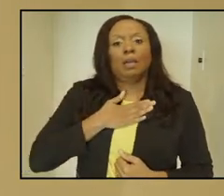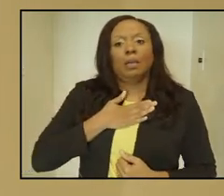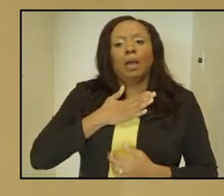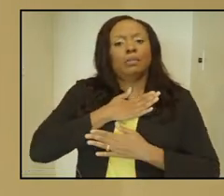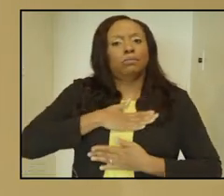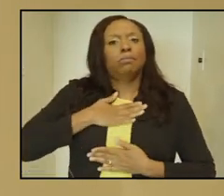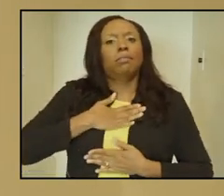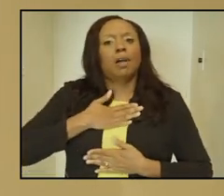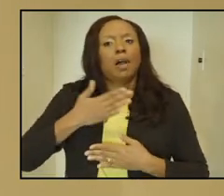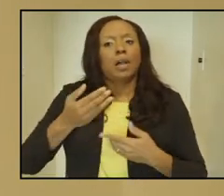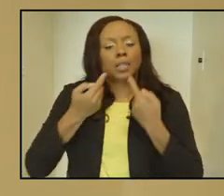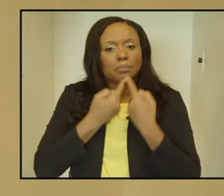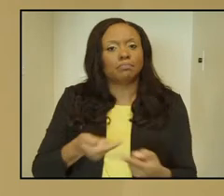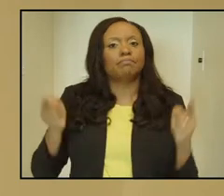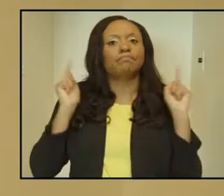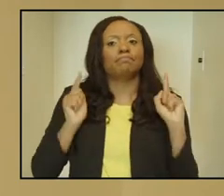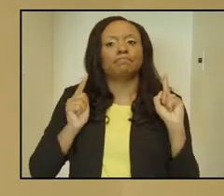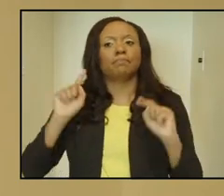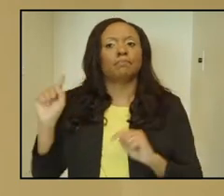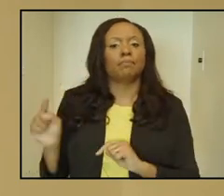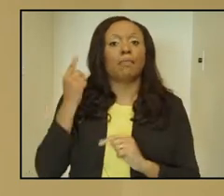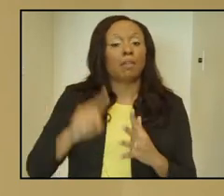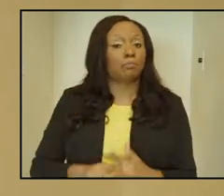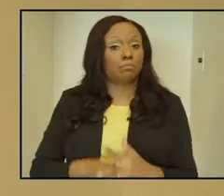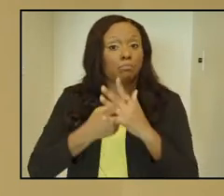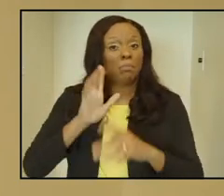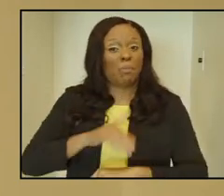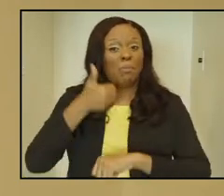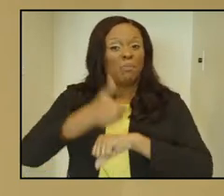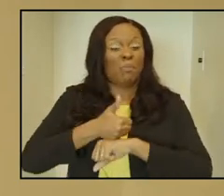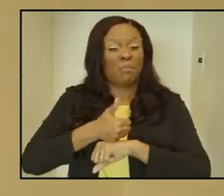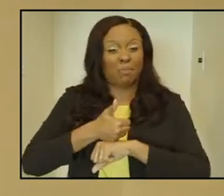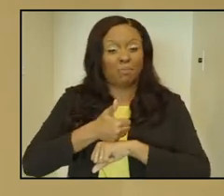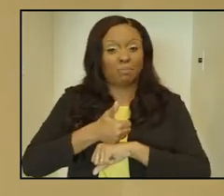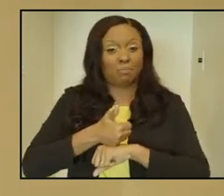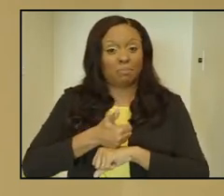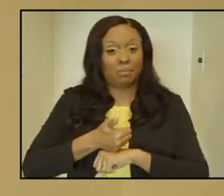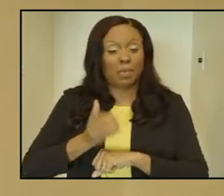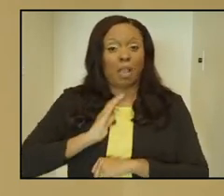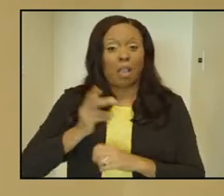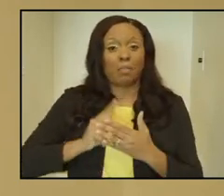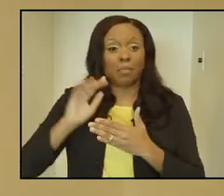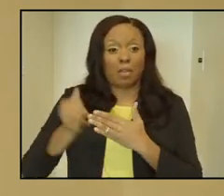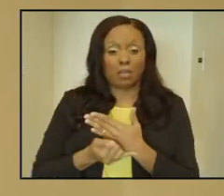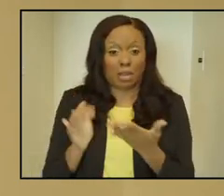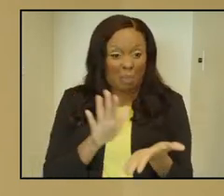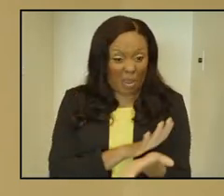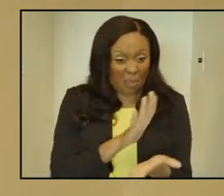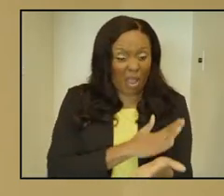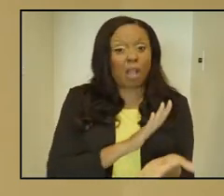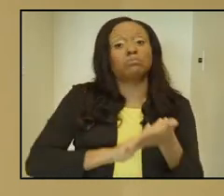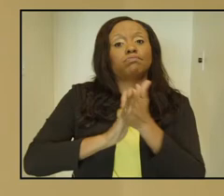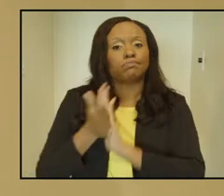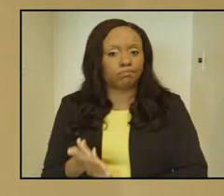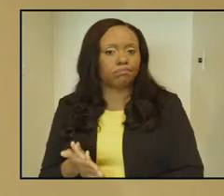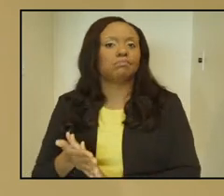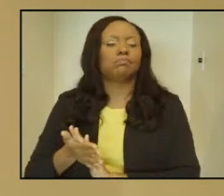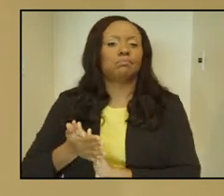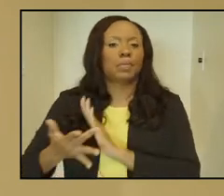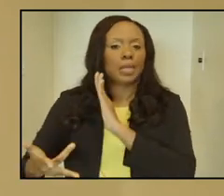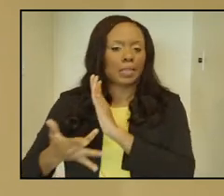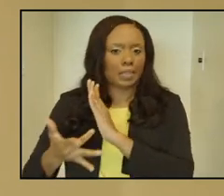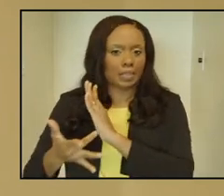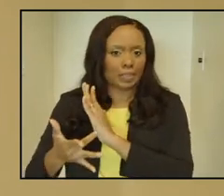at this, the launch of the first phase of the digitalization project of the Corporate Affairs and